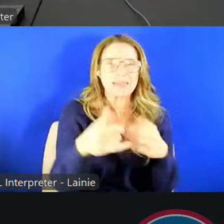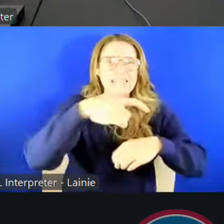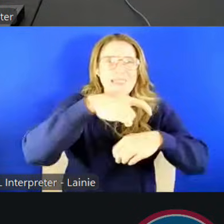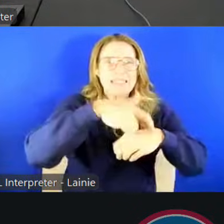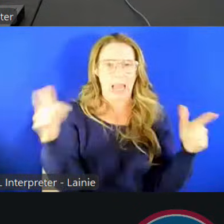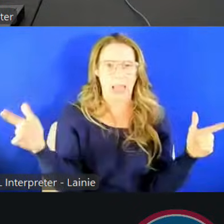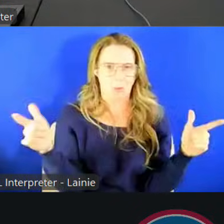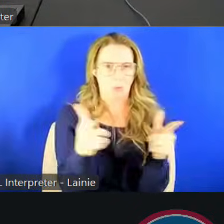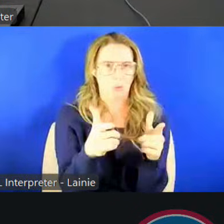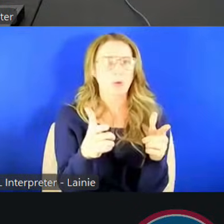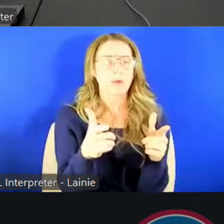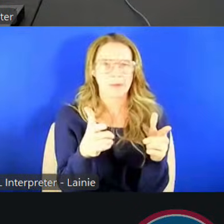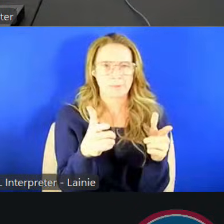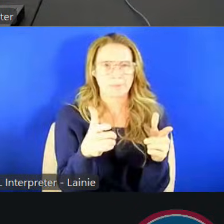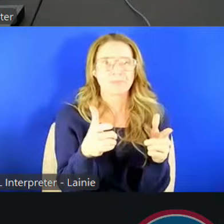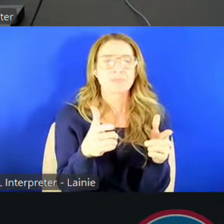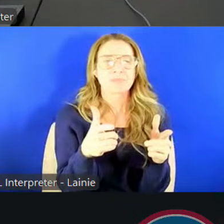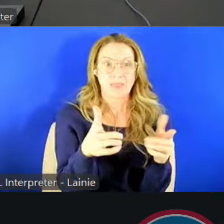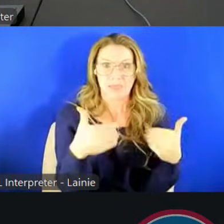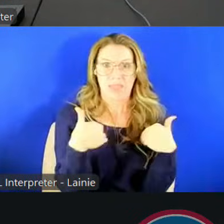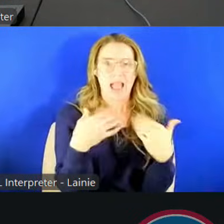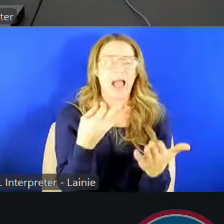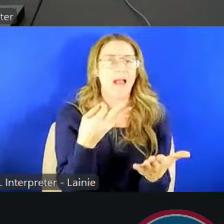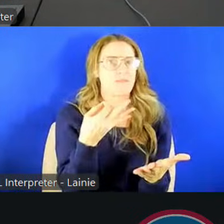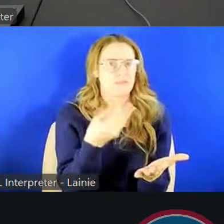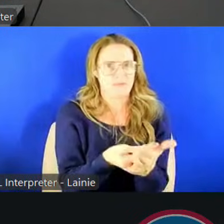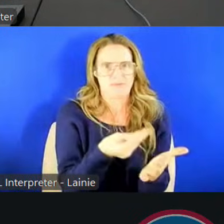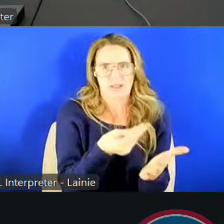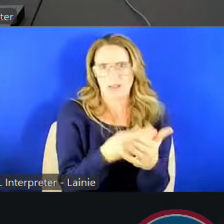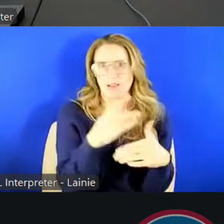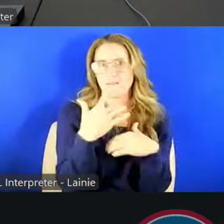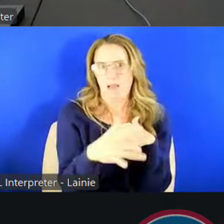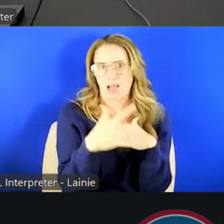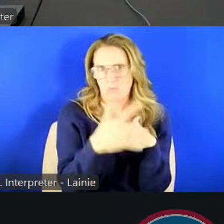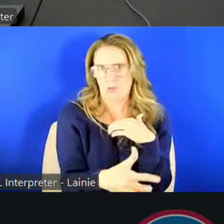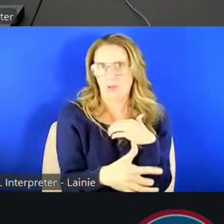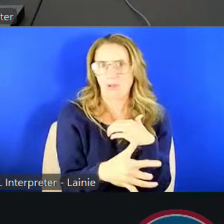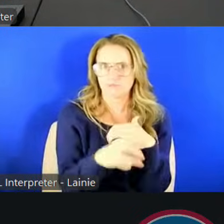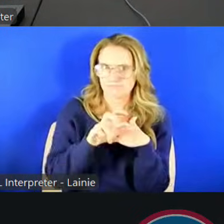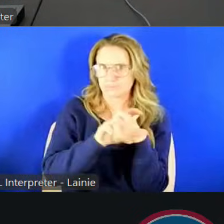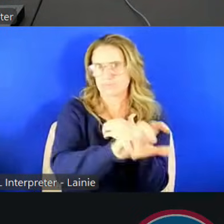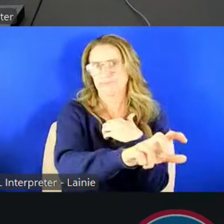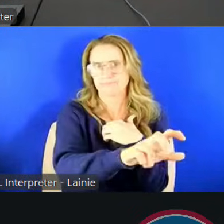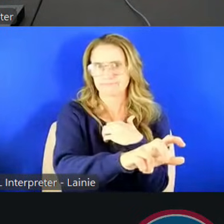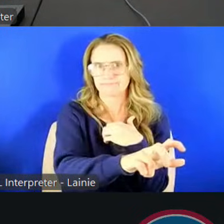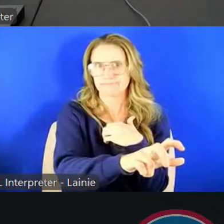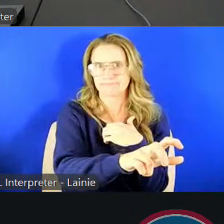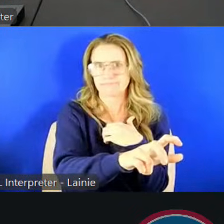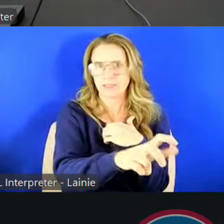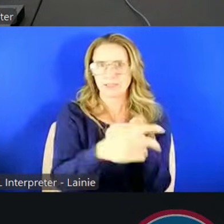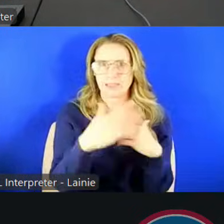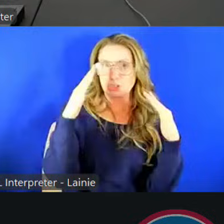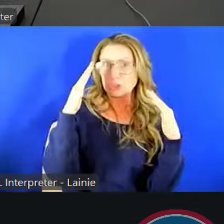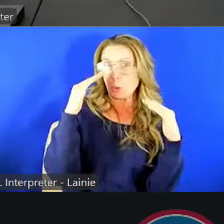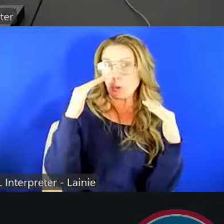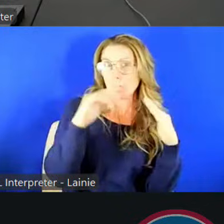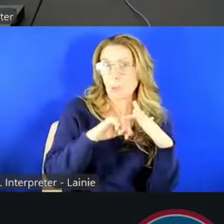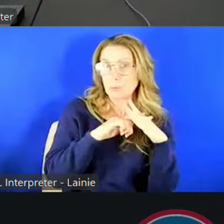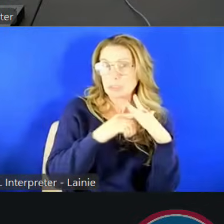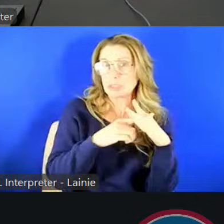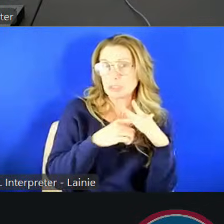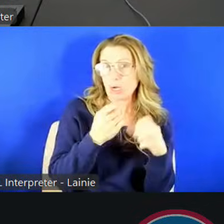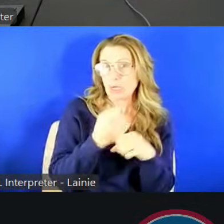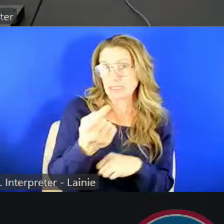throughout these corridors do have funding to get built. So that's something that we hope to start breaking ground on next